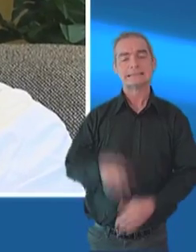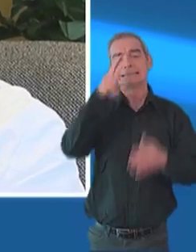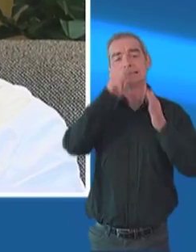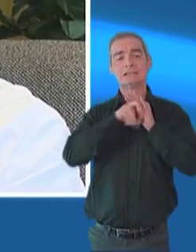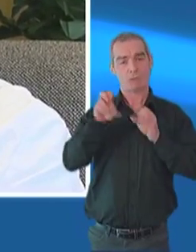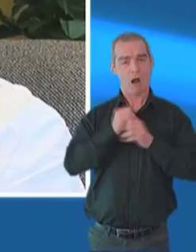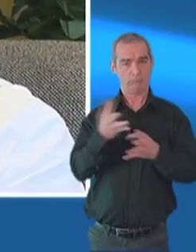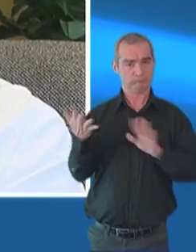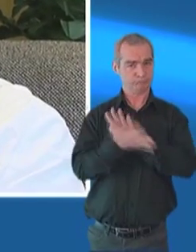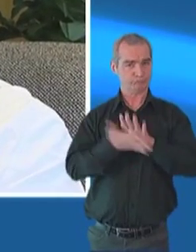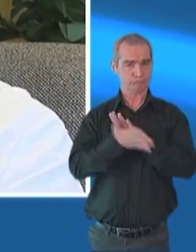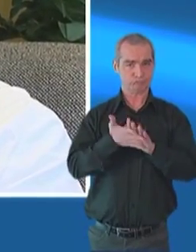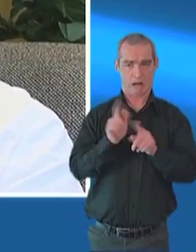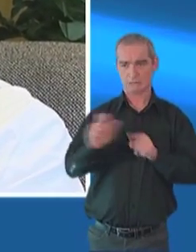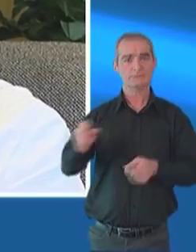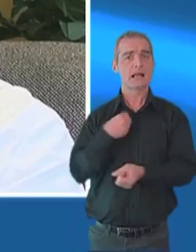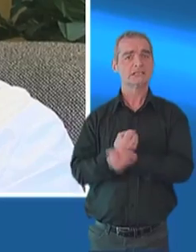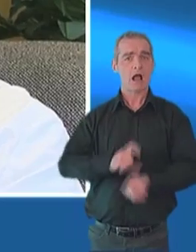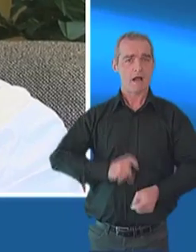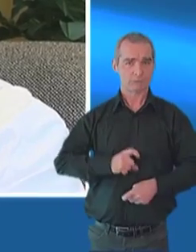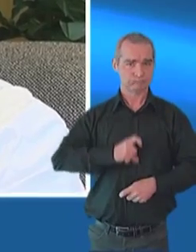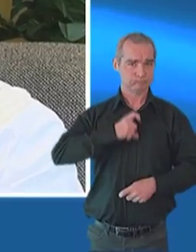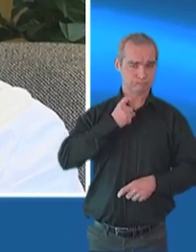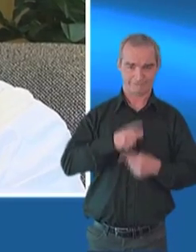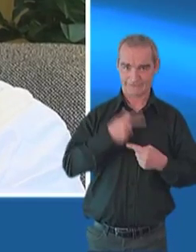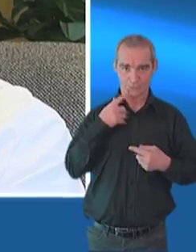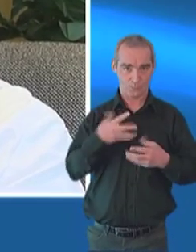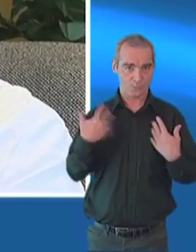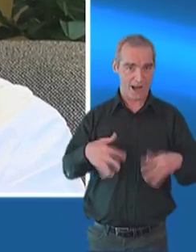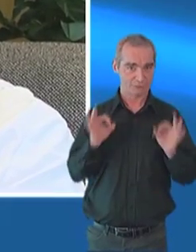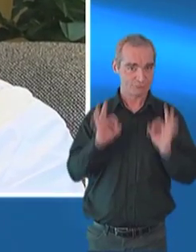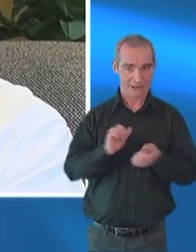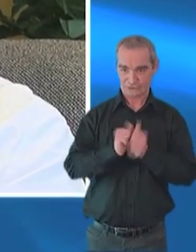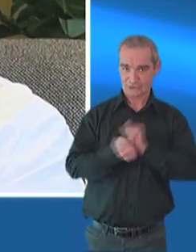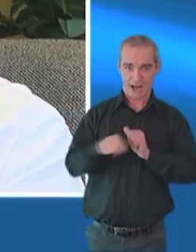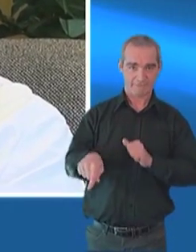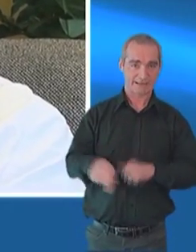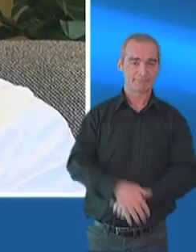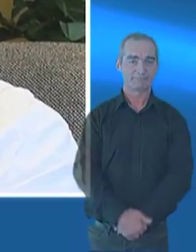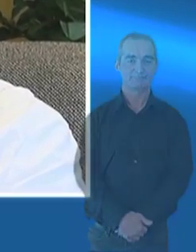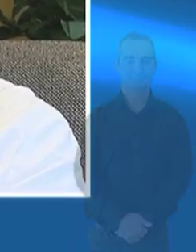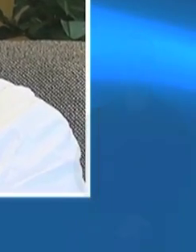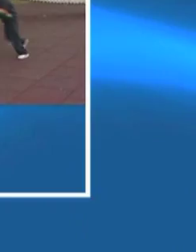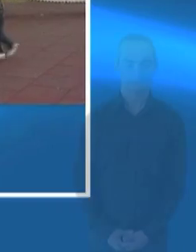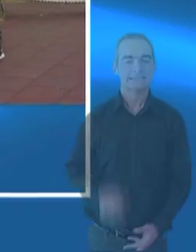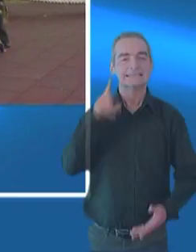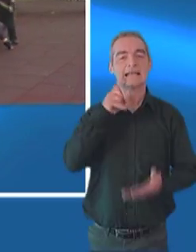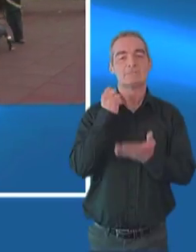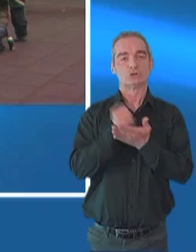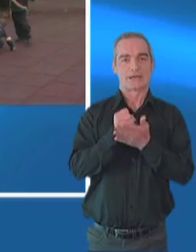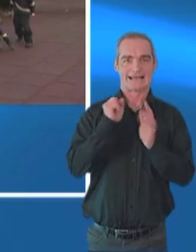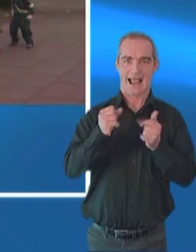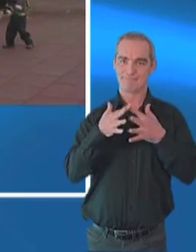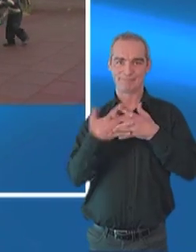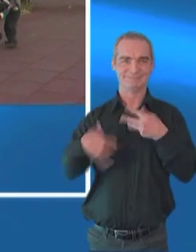all signing, and it's just, his confidence grew, everything. It was just an incredible change in him. Students get